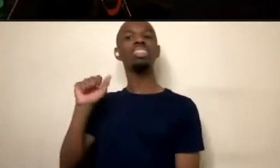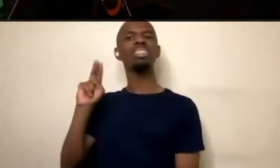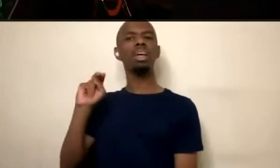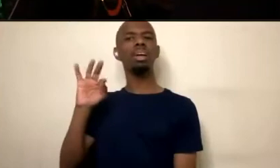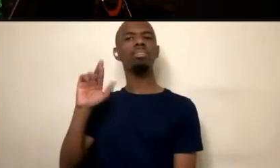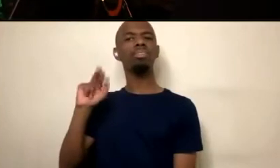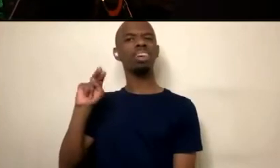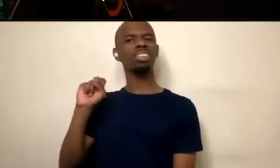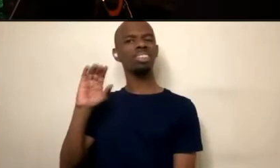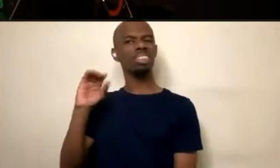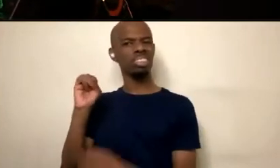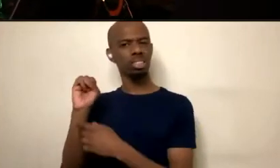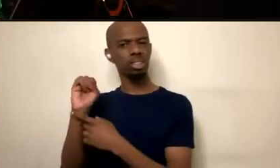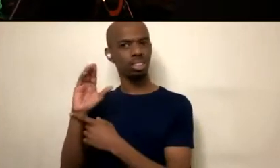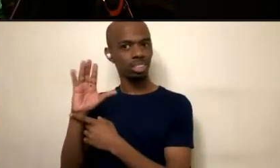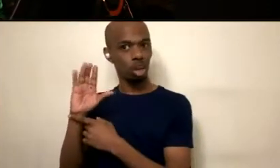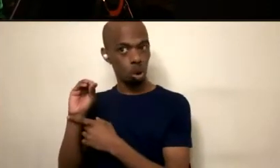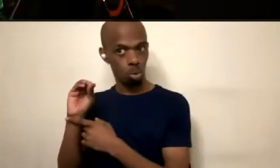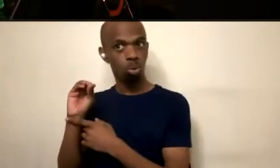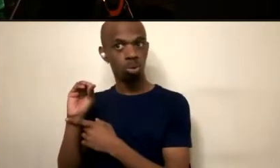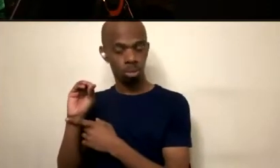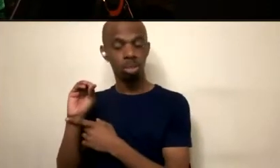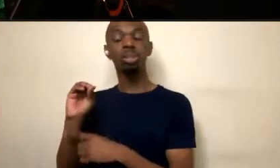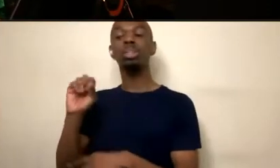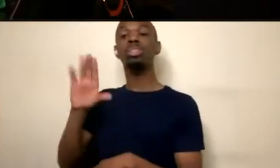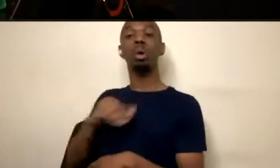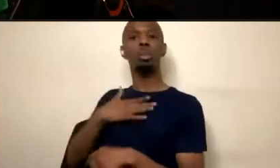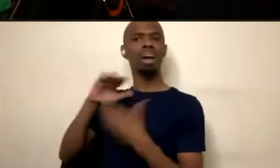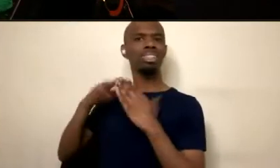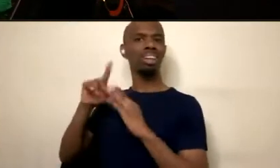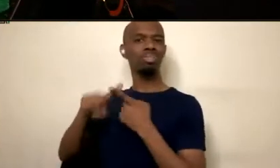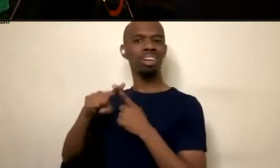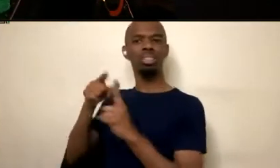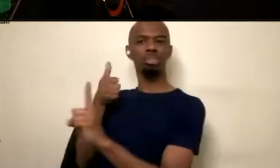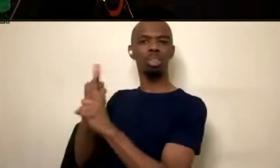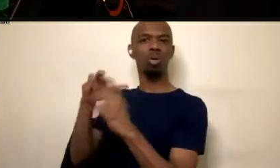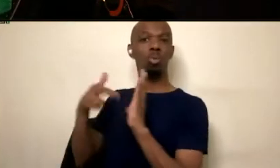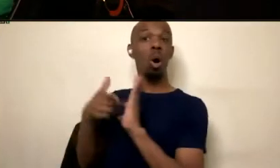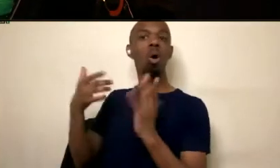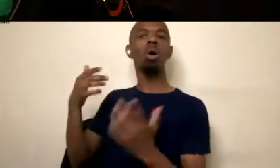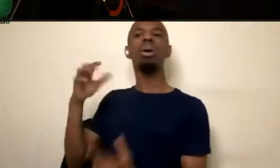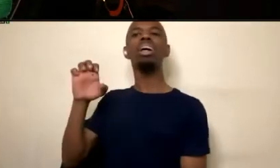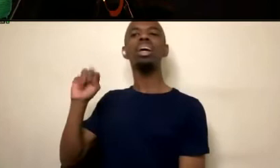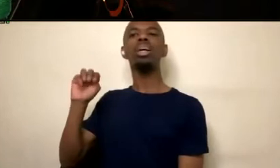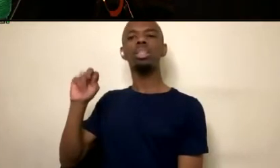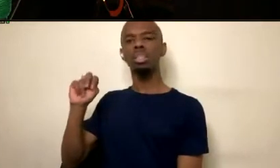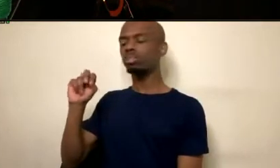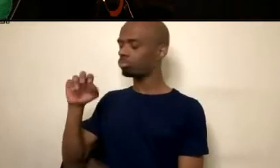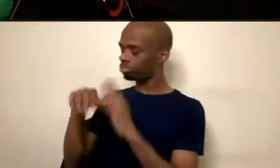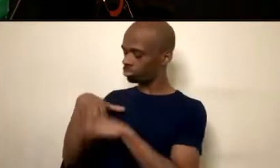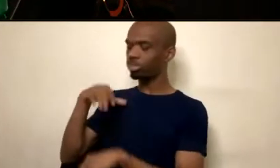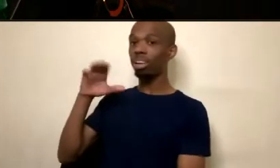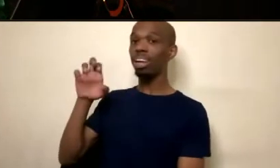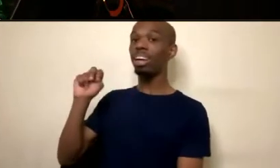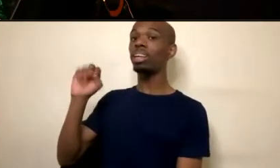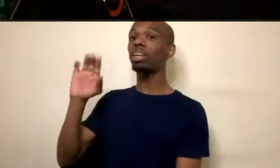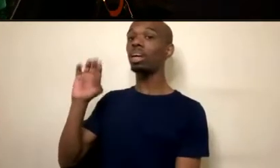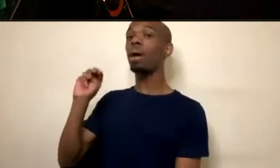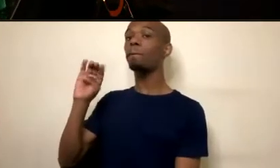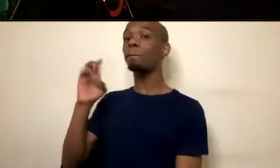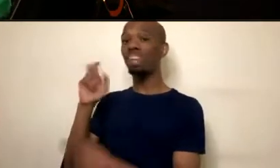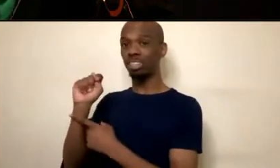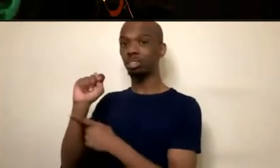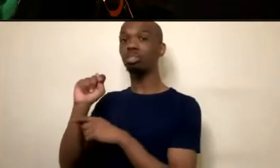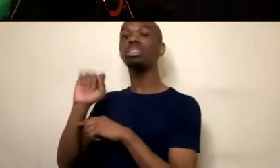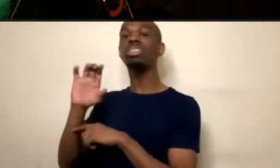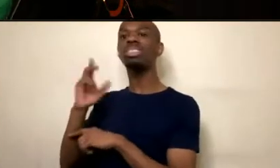Mike Hennessy, who was the incumbent sheriff, who really believed that art saved lives, you know? And he allowed